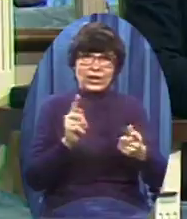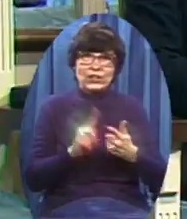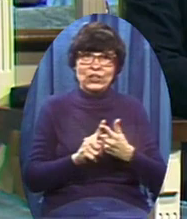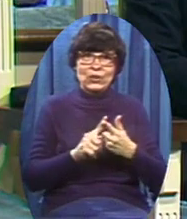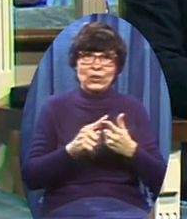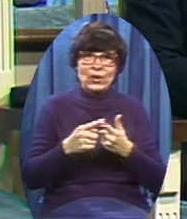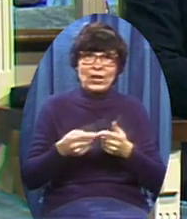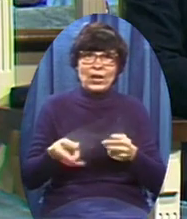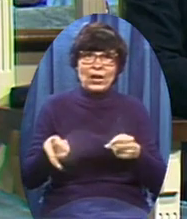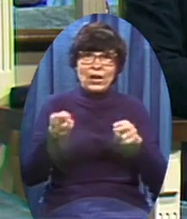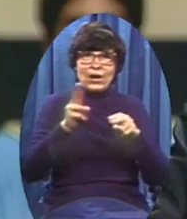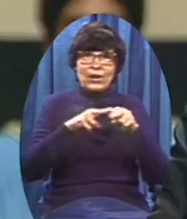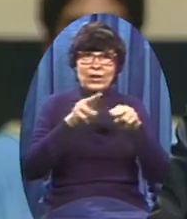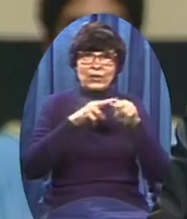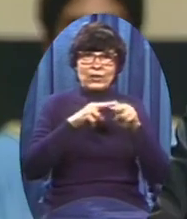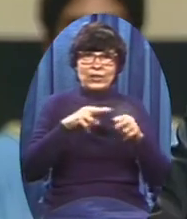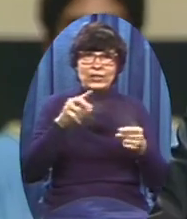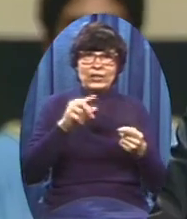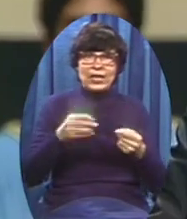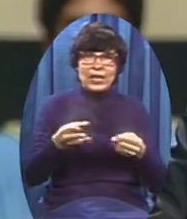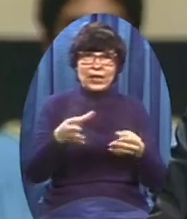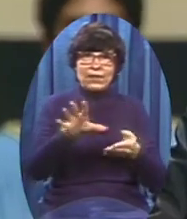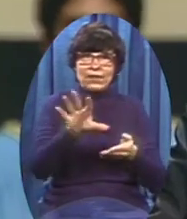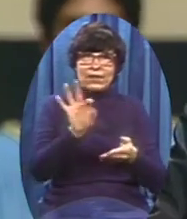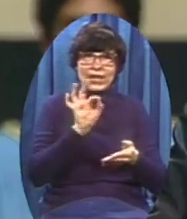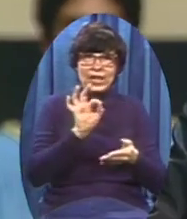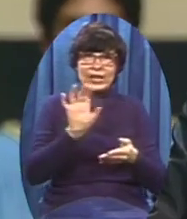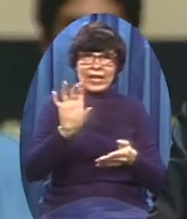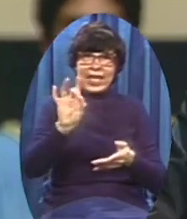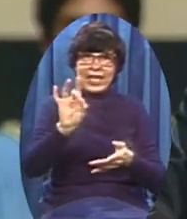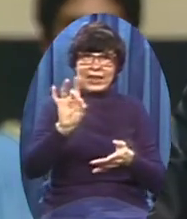$8,000. And they raised it in over.